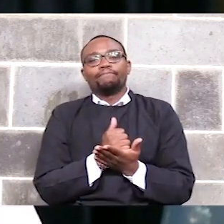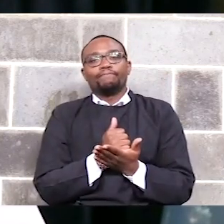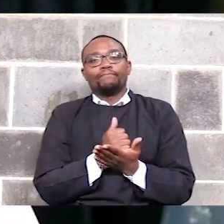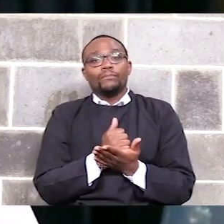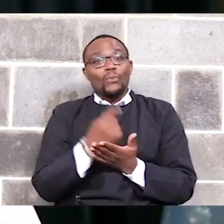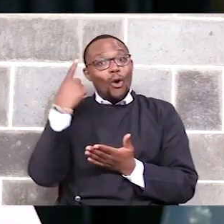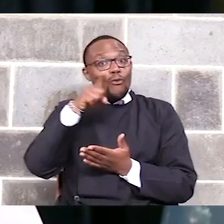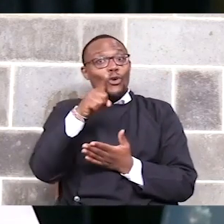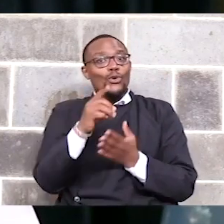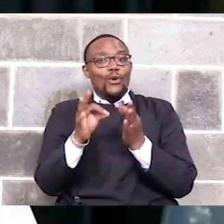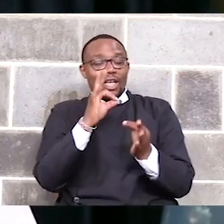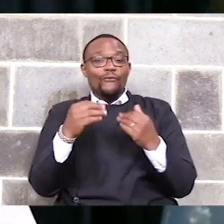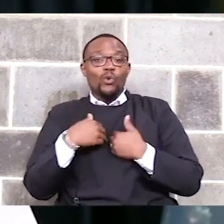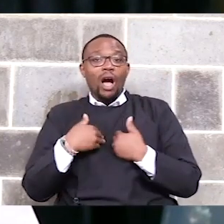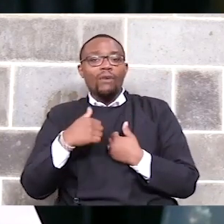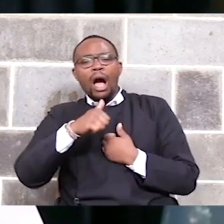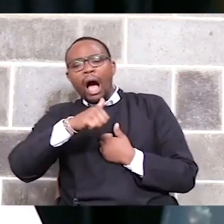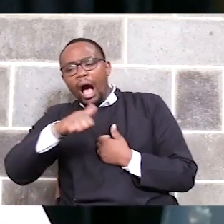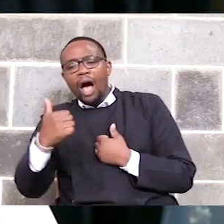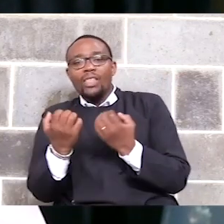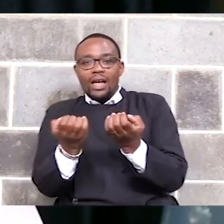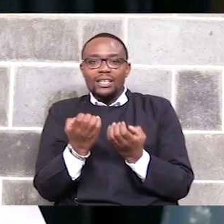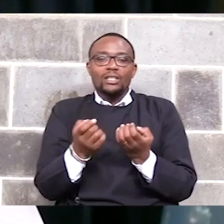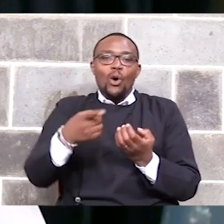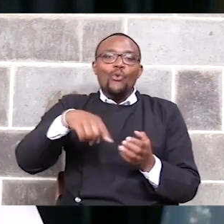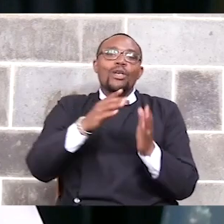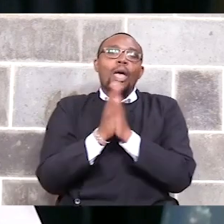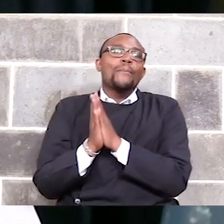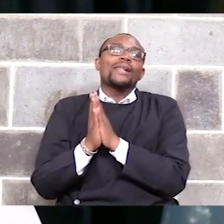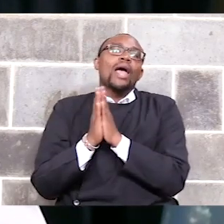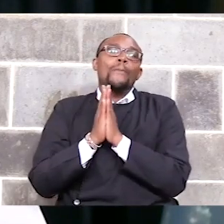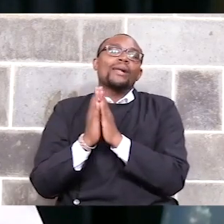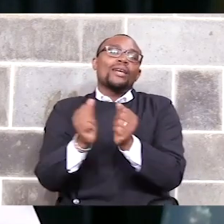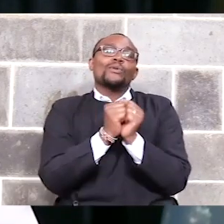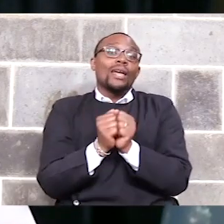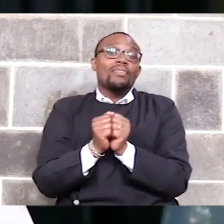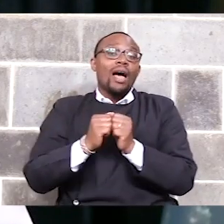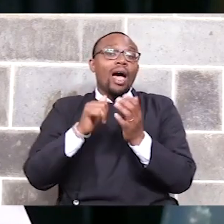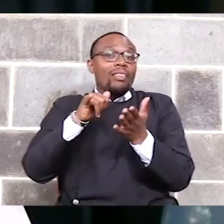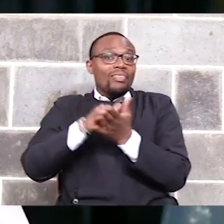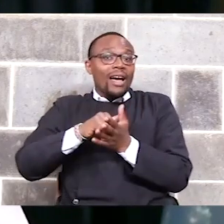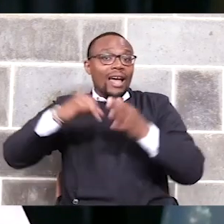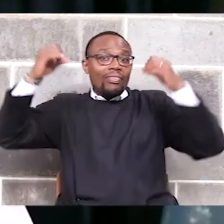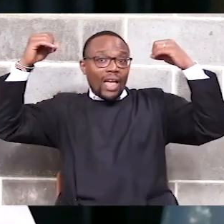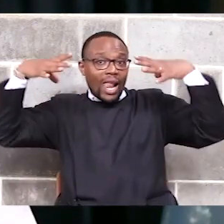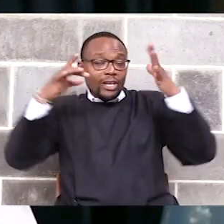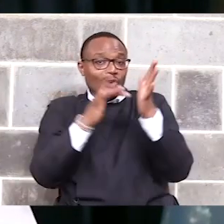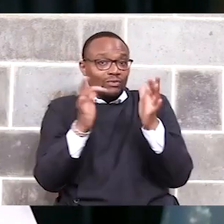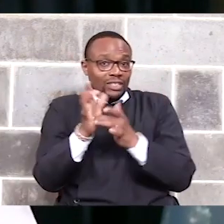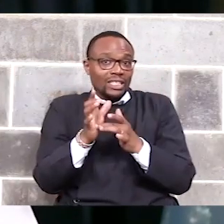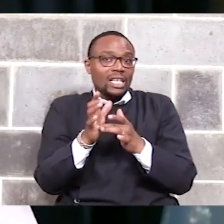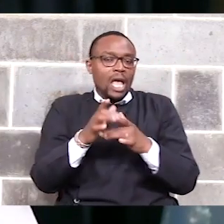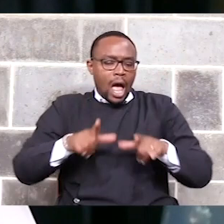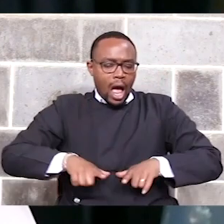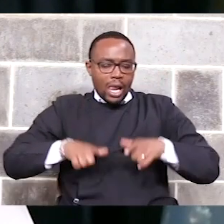For those of us who have other needs, we shall pray with you today that the light of Christ will shine